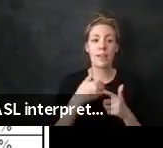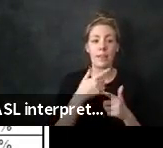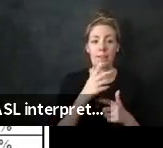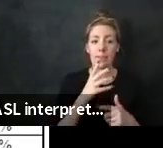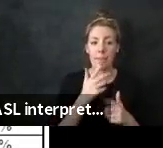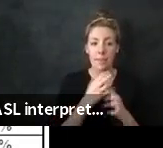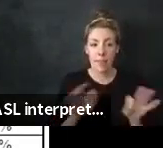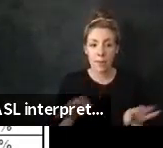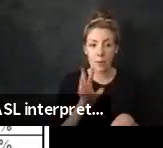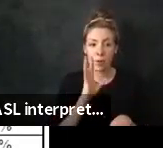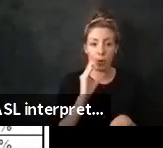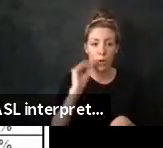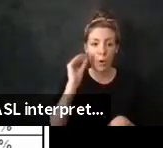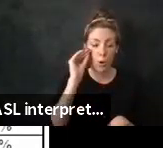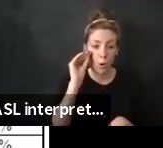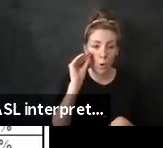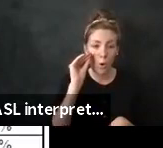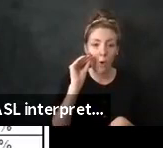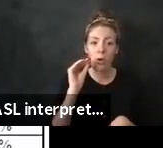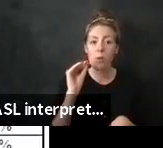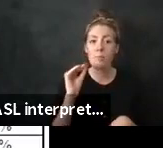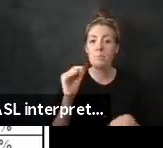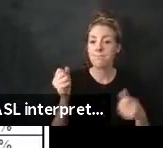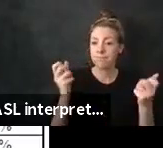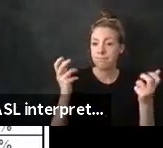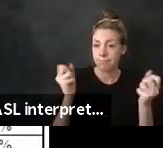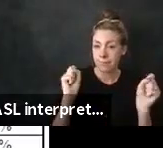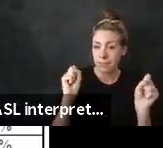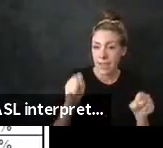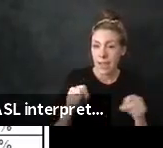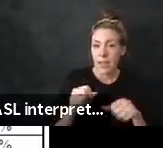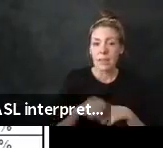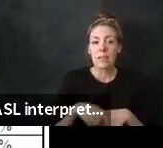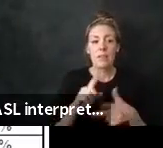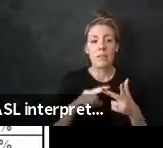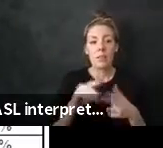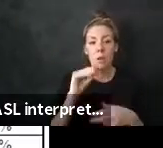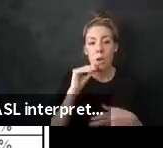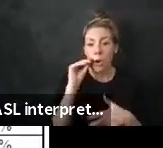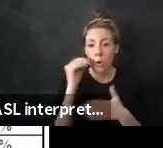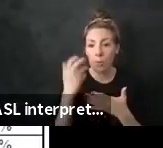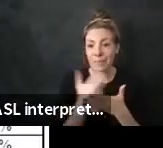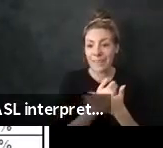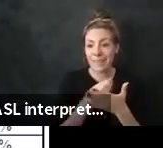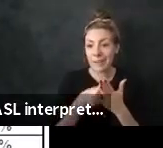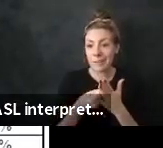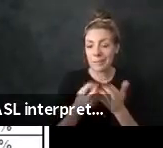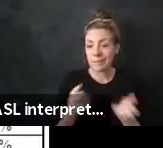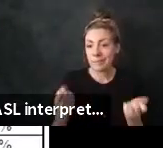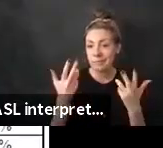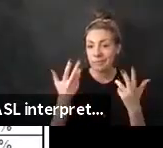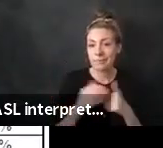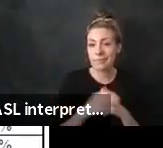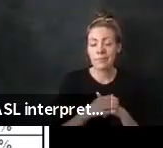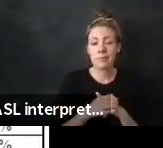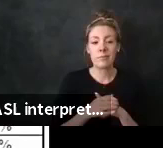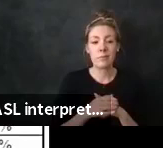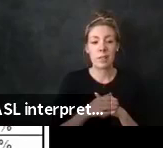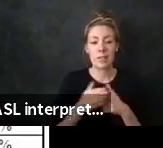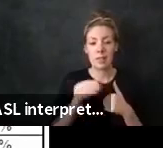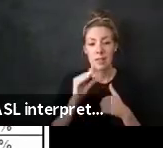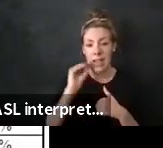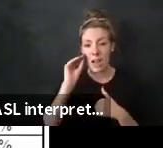education levels, the number of children at home, household income, and housing status. And often this is a